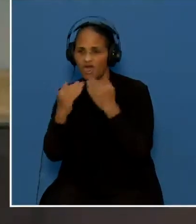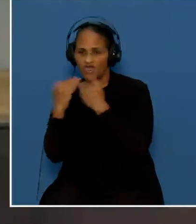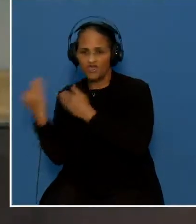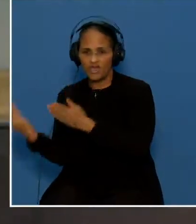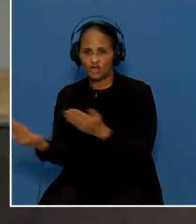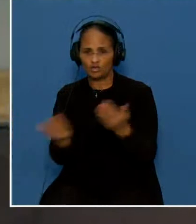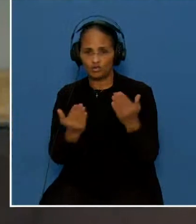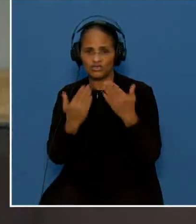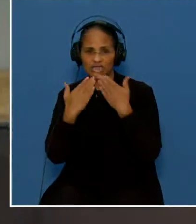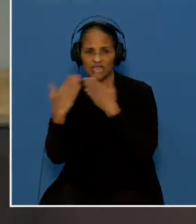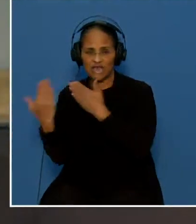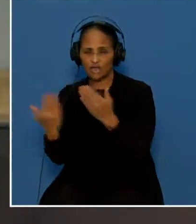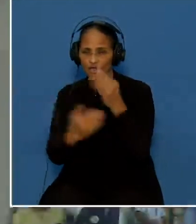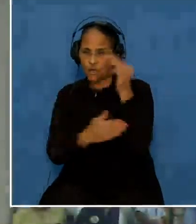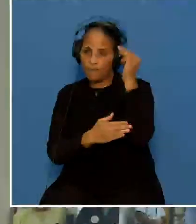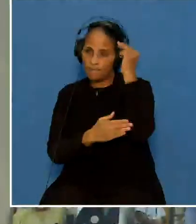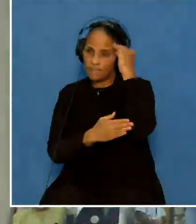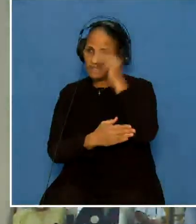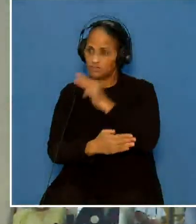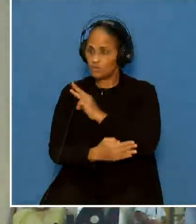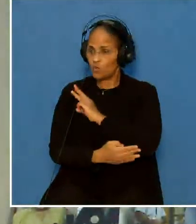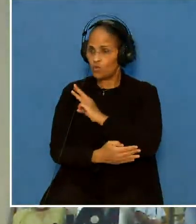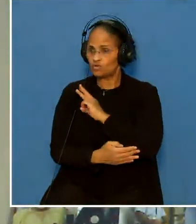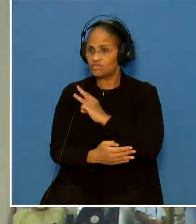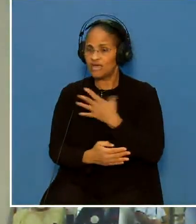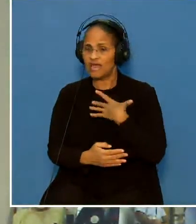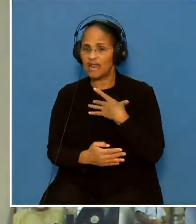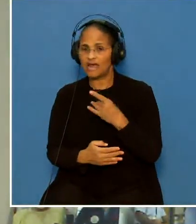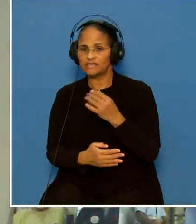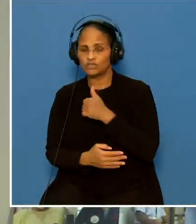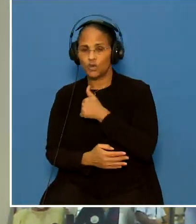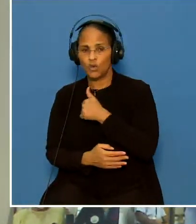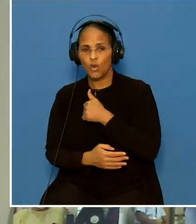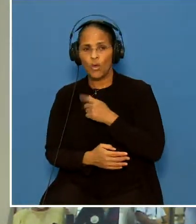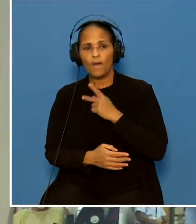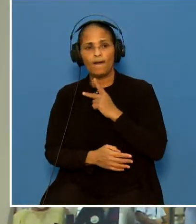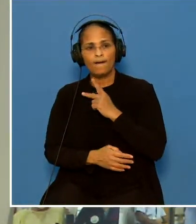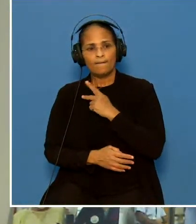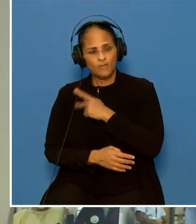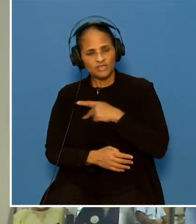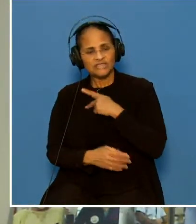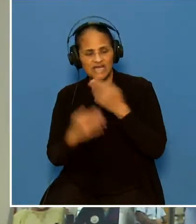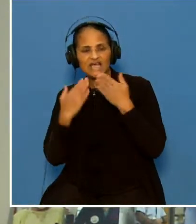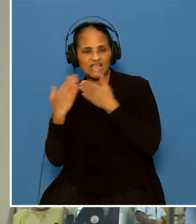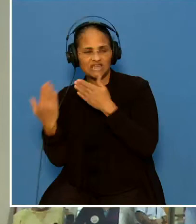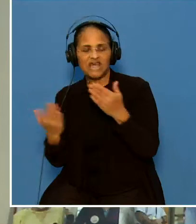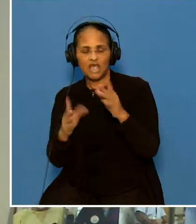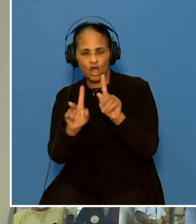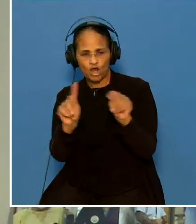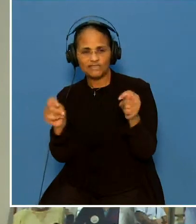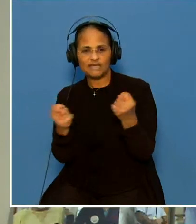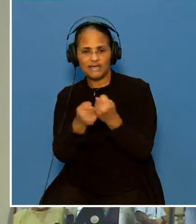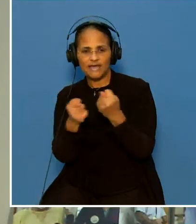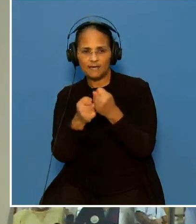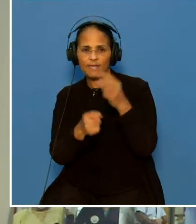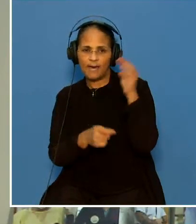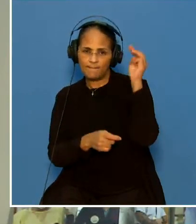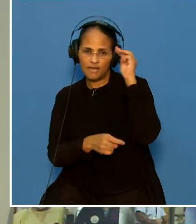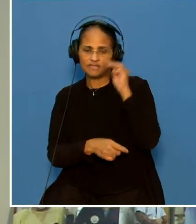Thank you, Minister Wilson. And I'd just like to personally thank Minister Wilson and her team under her